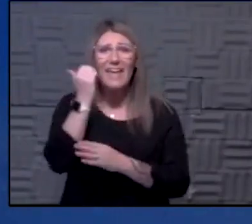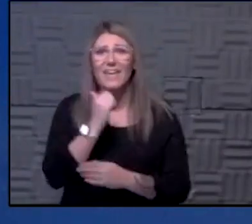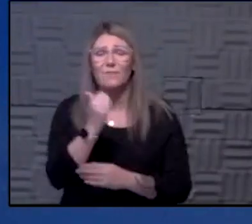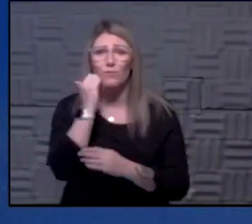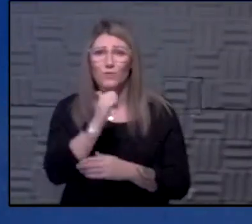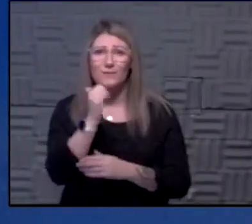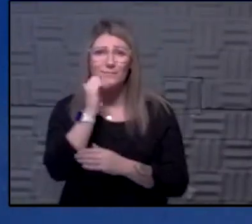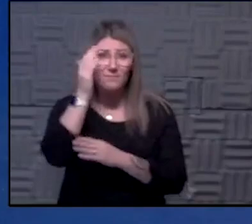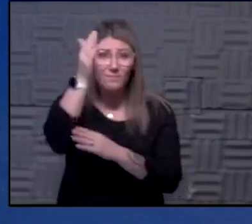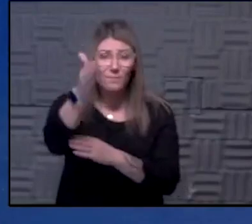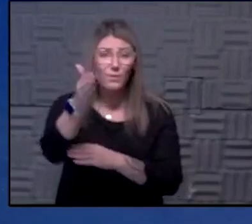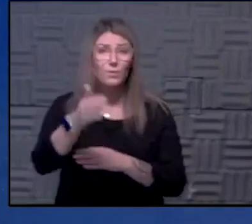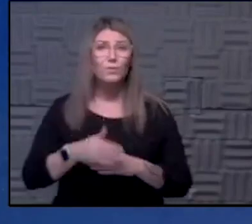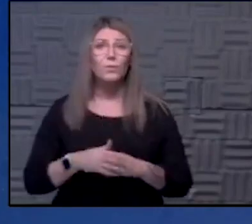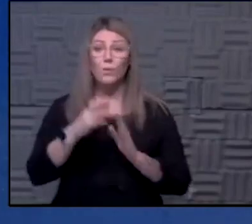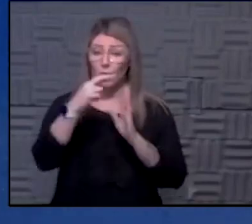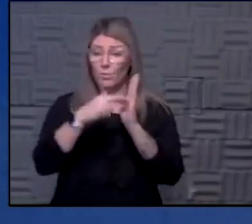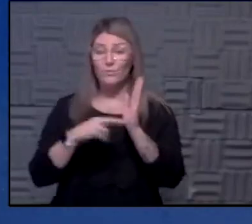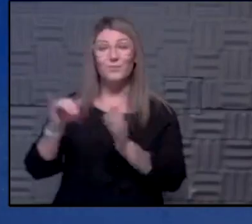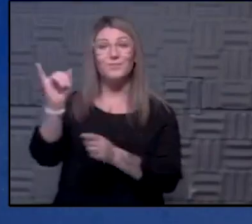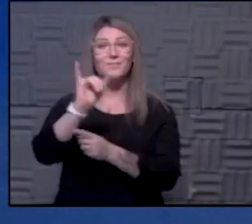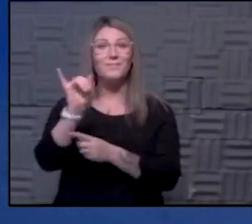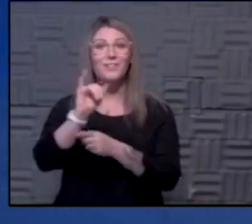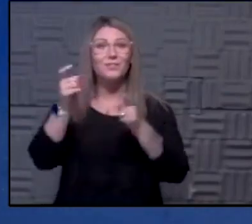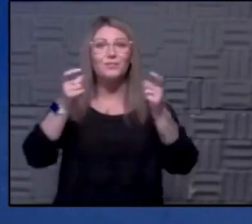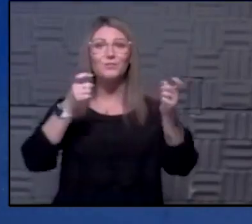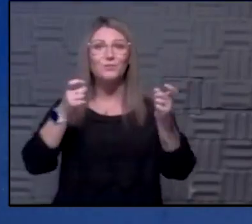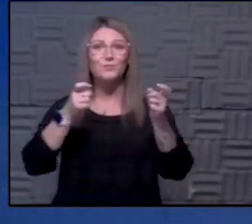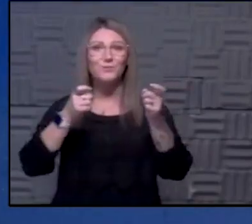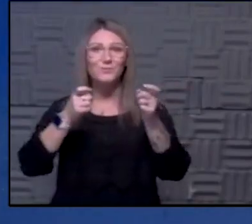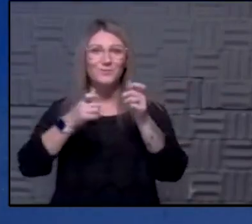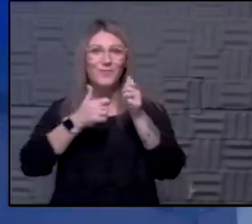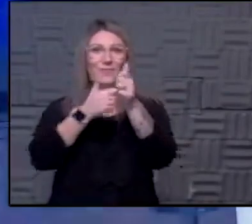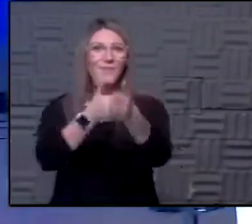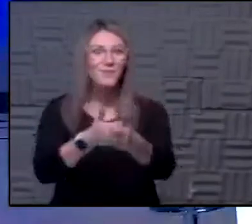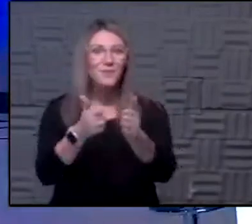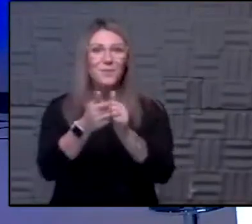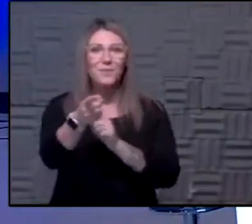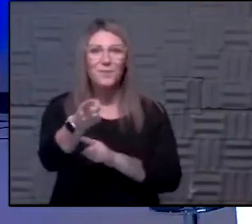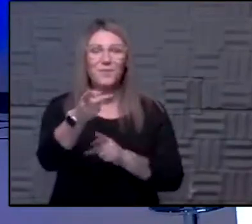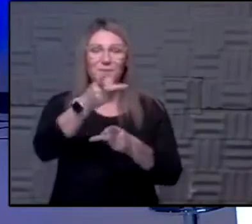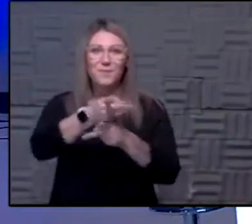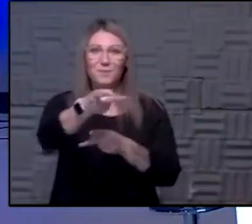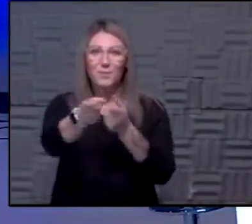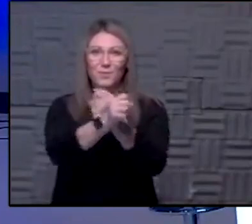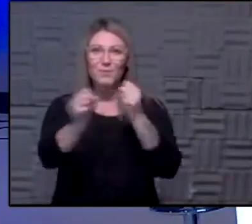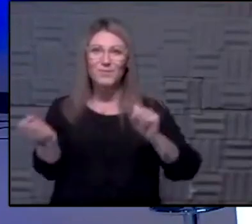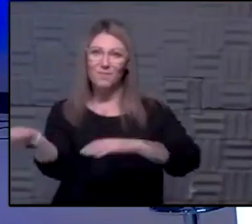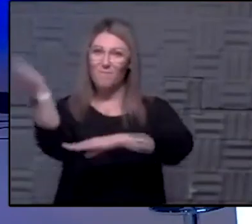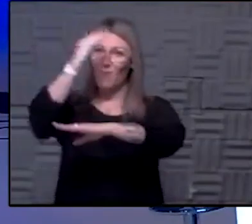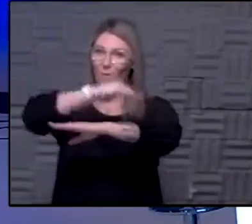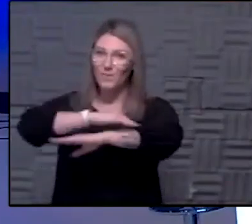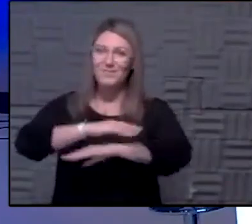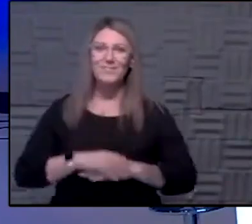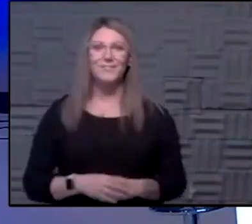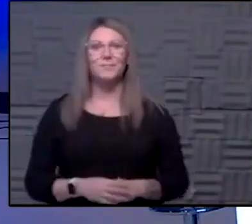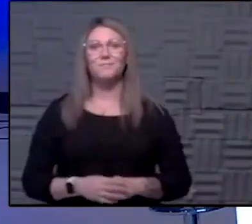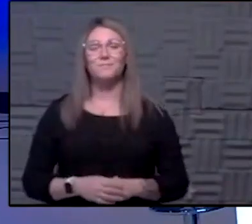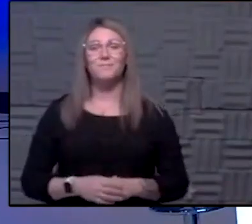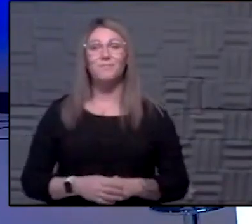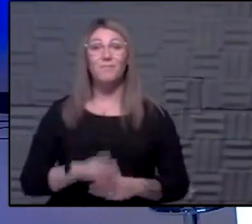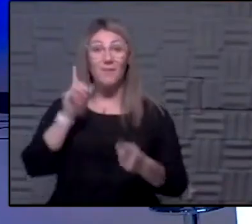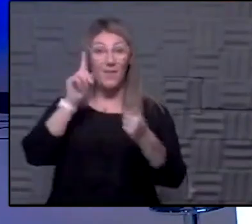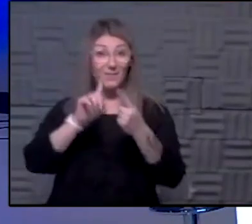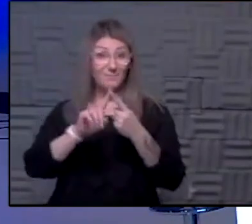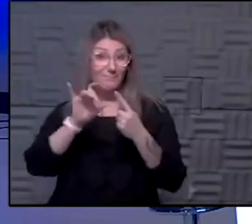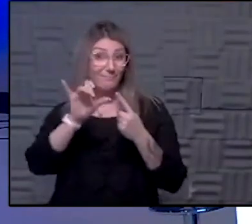yet to come. The rules of infection control, they travel with you and they will keep you safe all the day long.